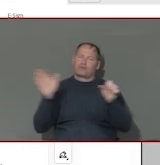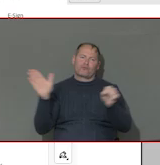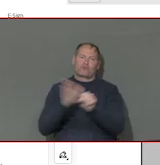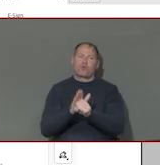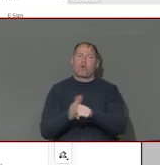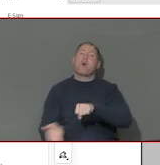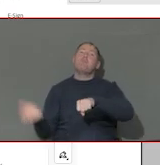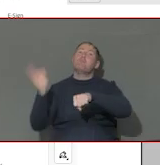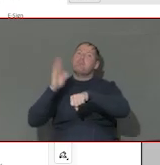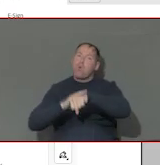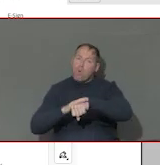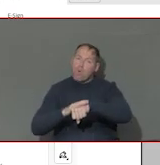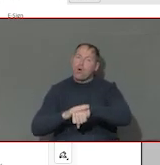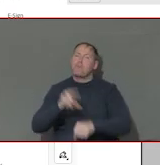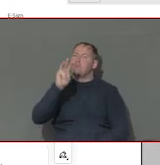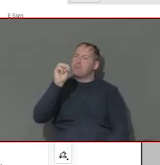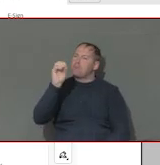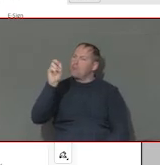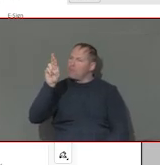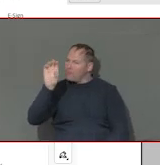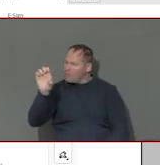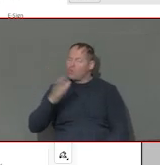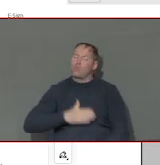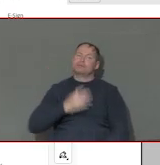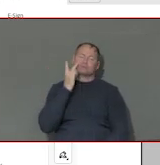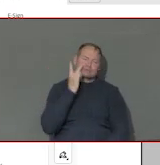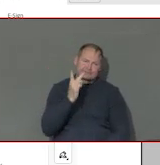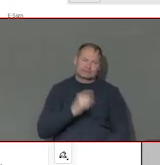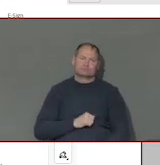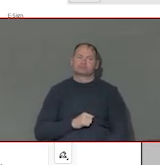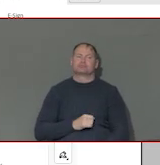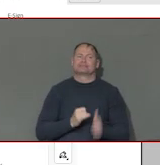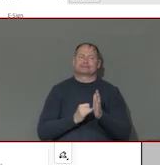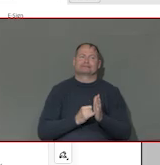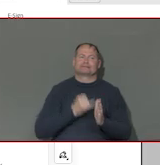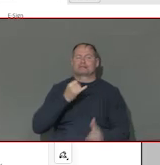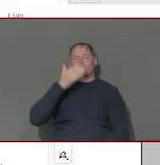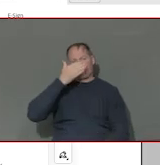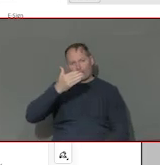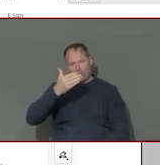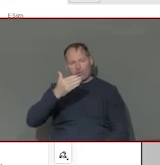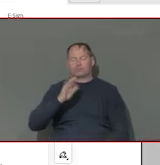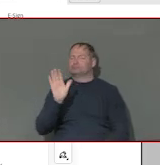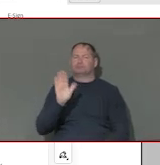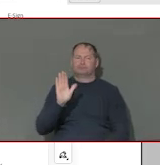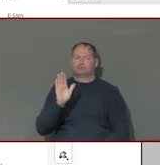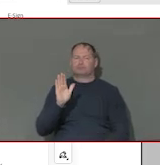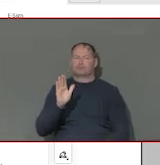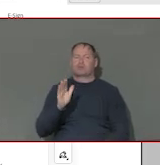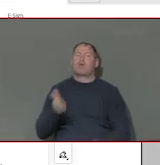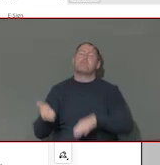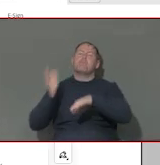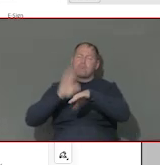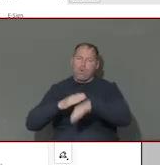more must be in your answer. Not just forward, but more